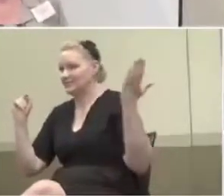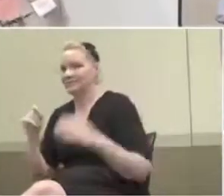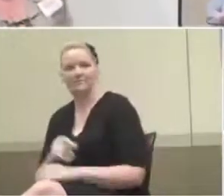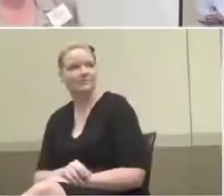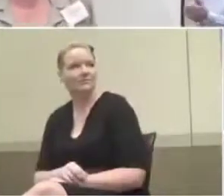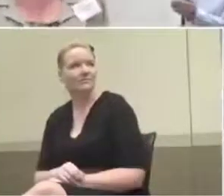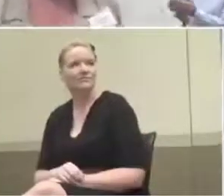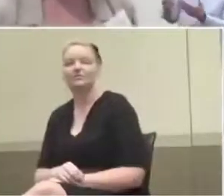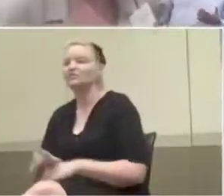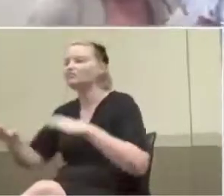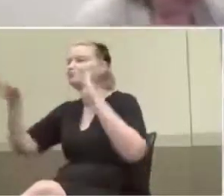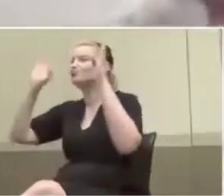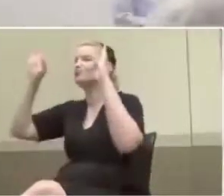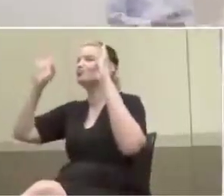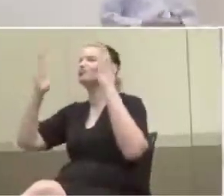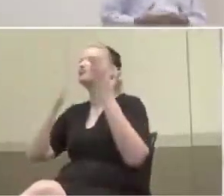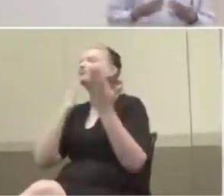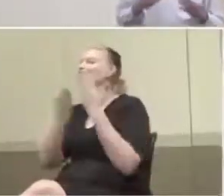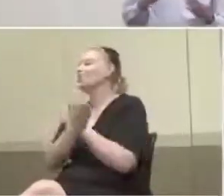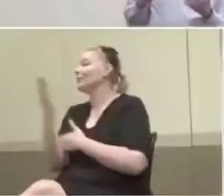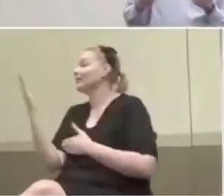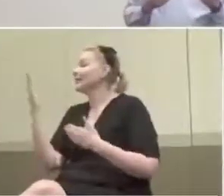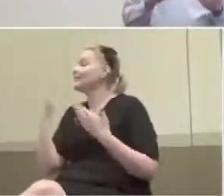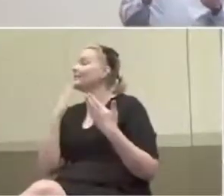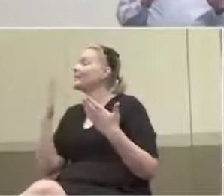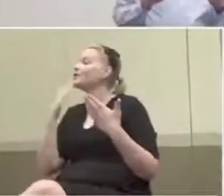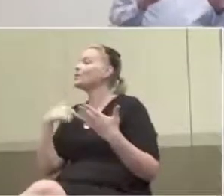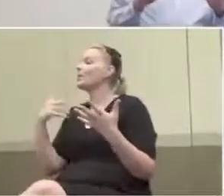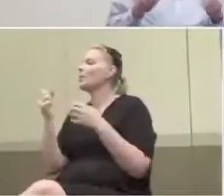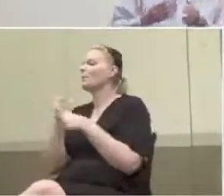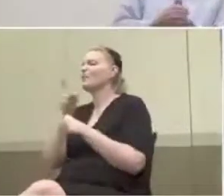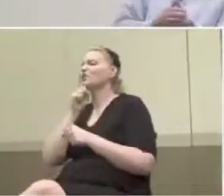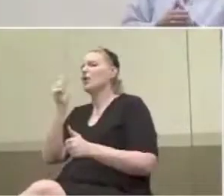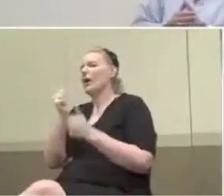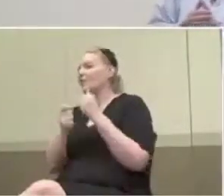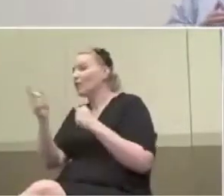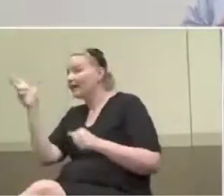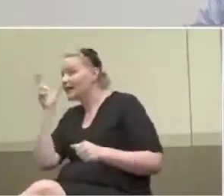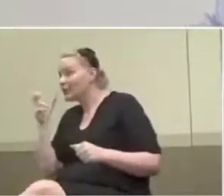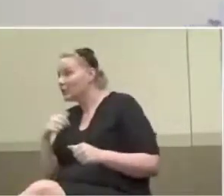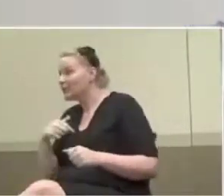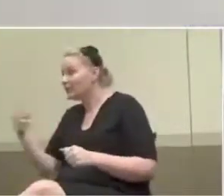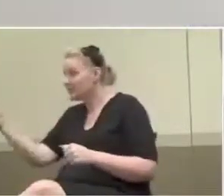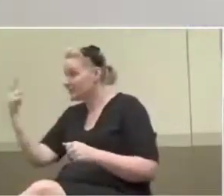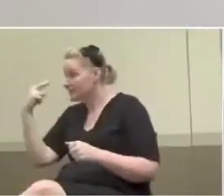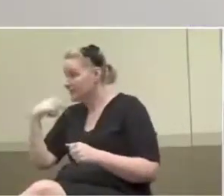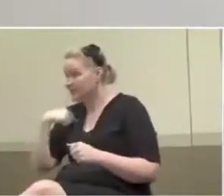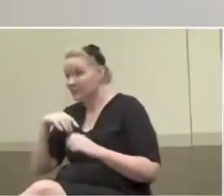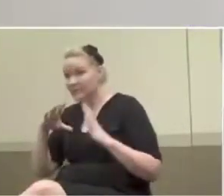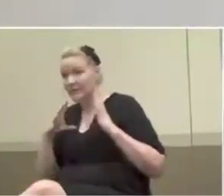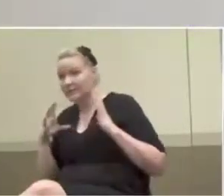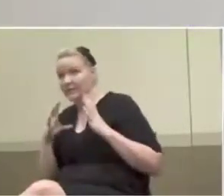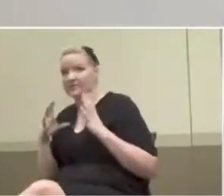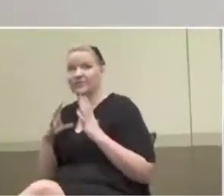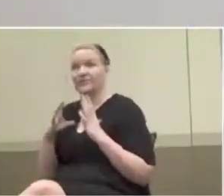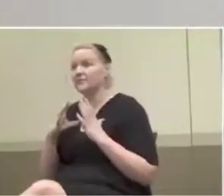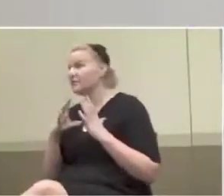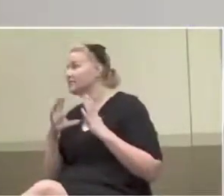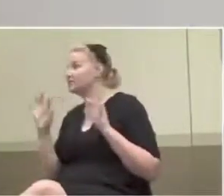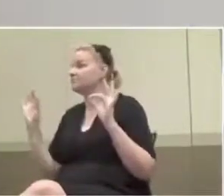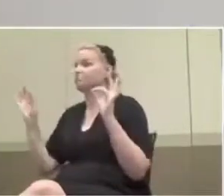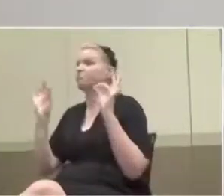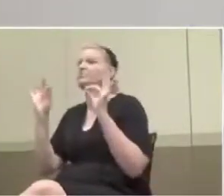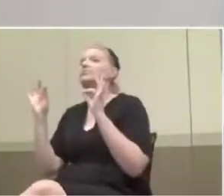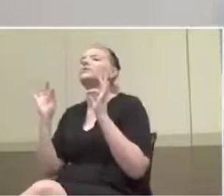Ryder. Good morning. Thank you. I just want to make sure that everyone could either hear me or see me. Is that possible? Thank you.